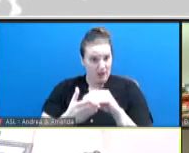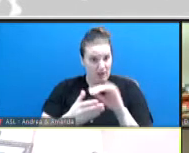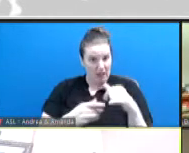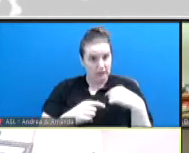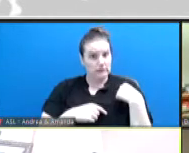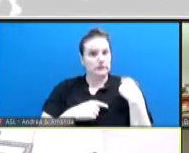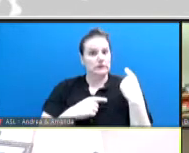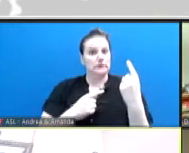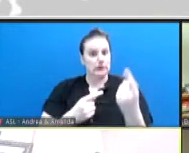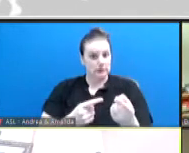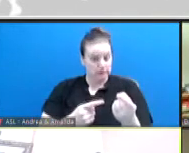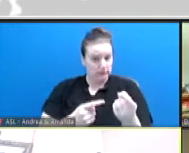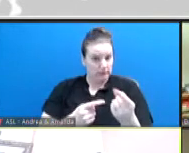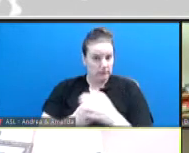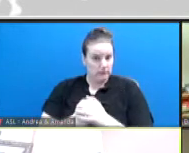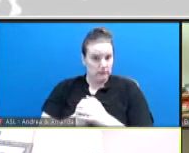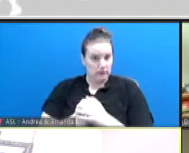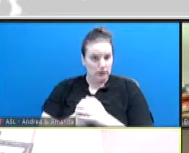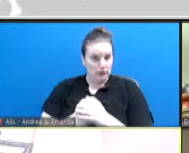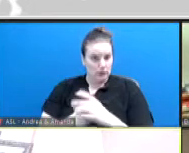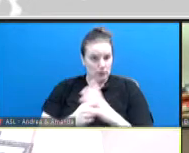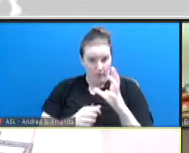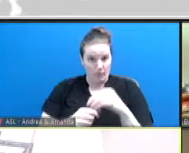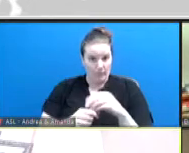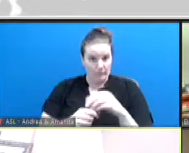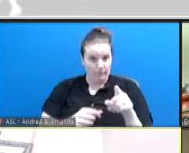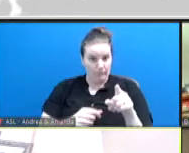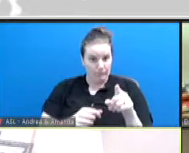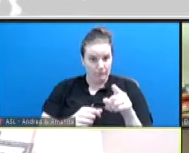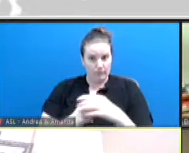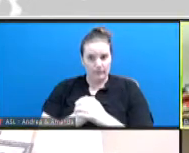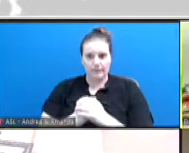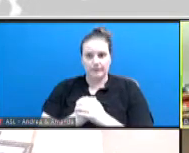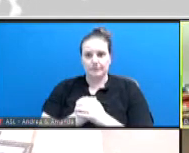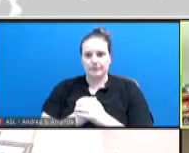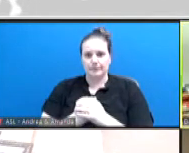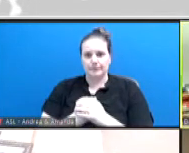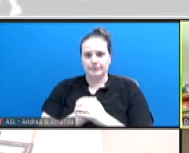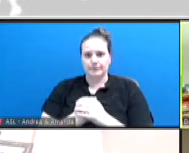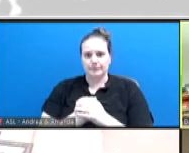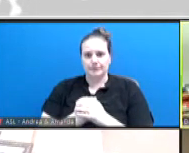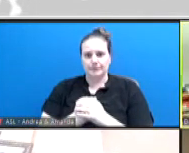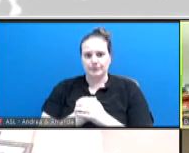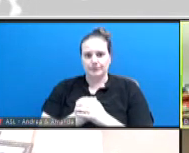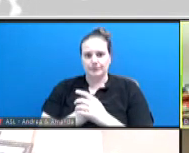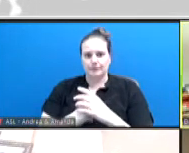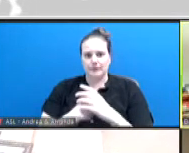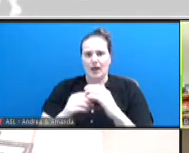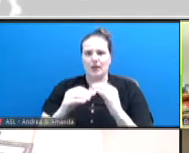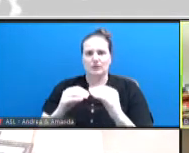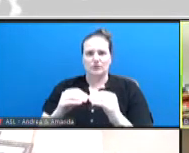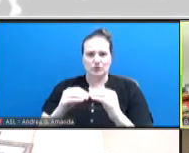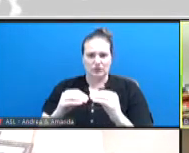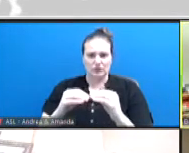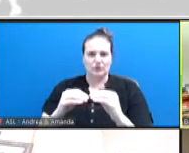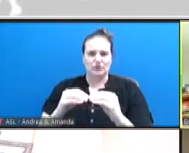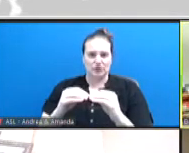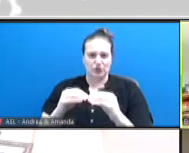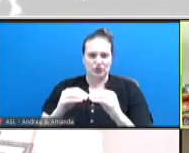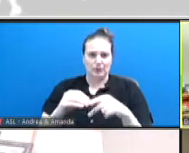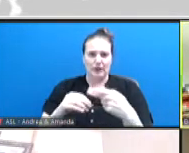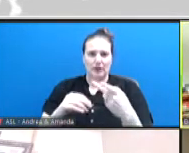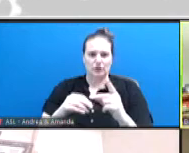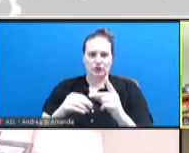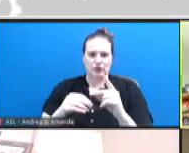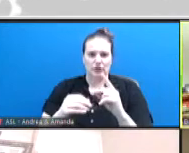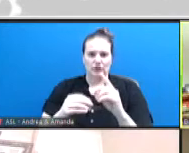since your inception in this process? Yeah. So I spent 30 years teaching PhD students how to do